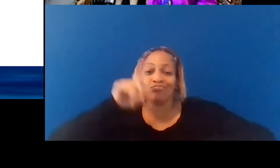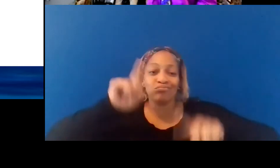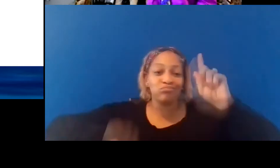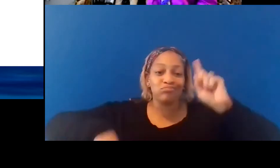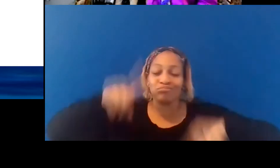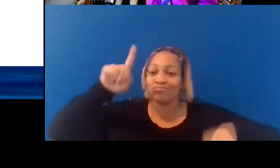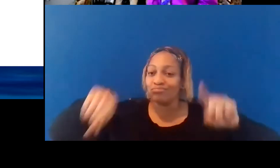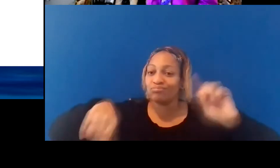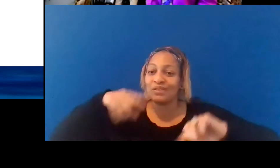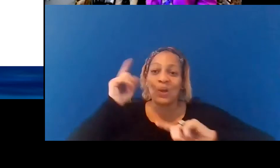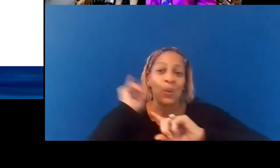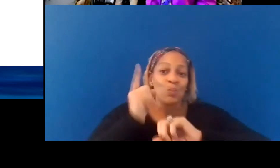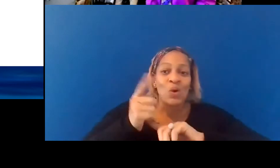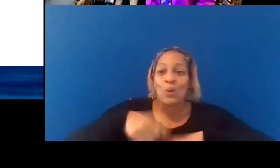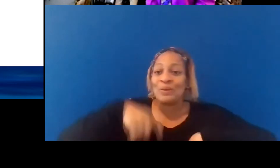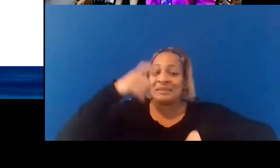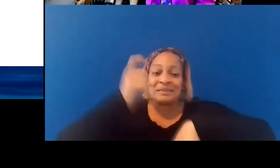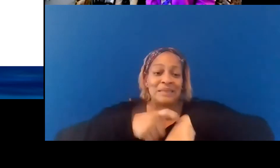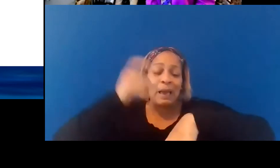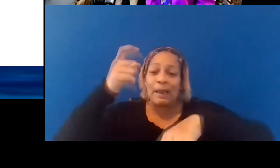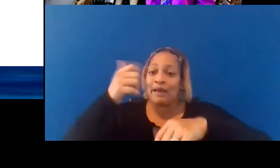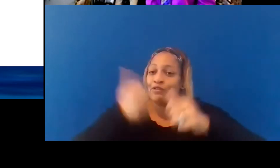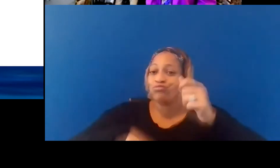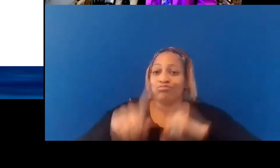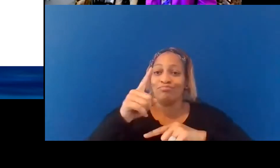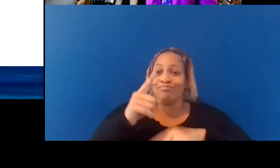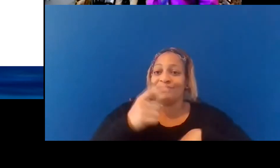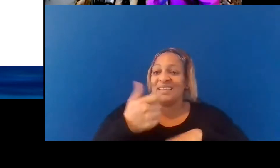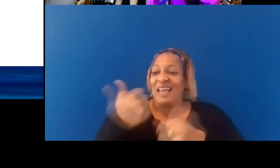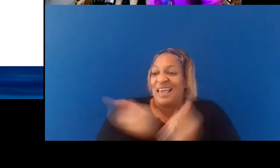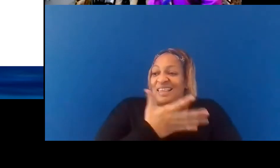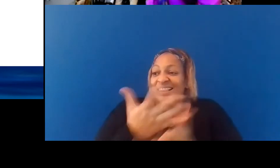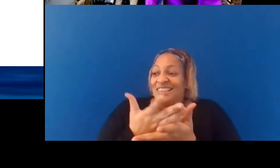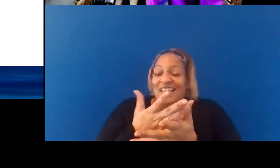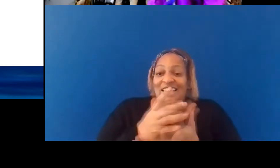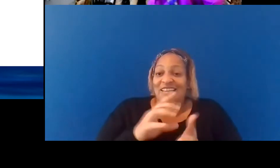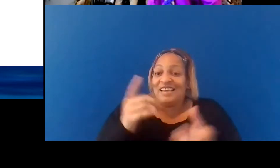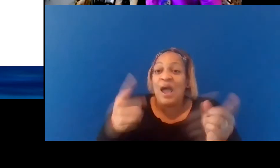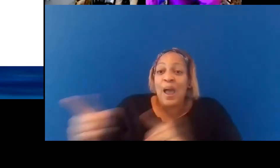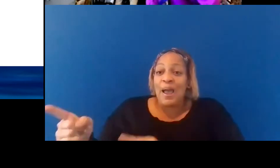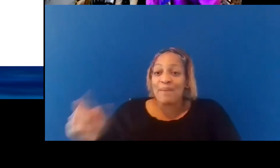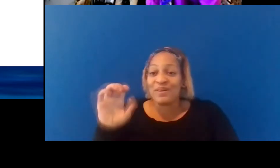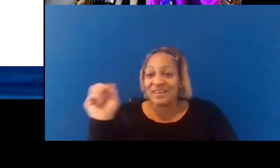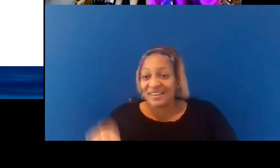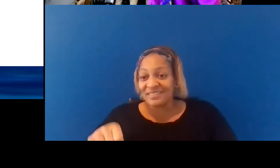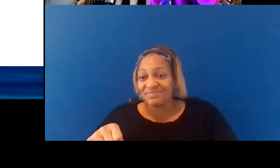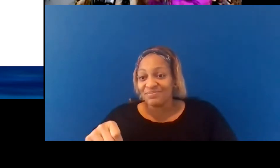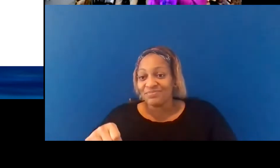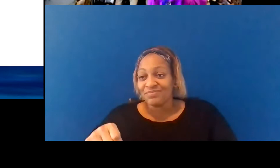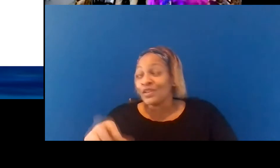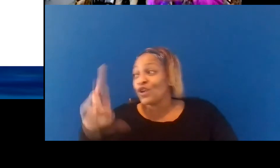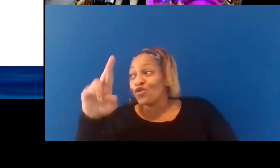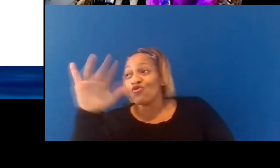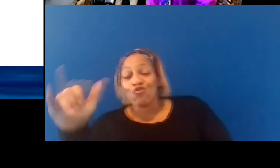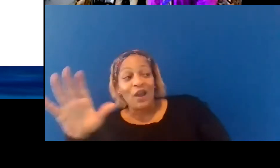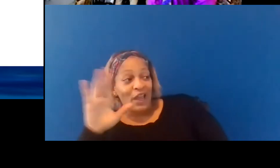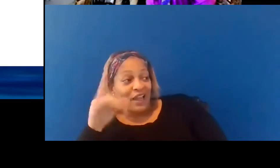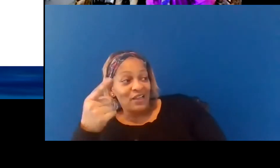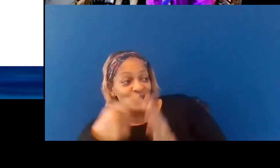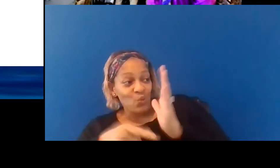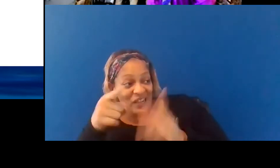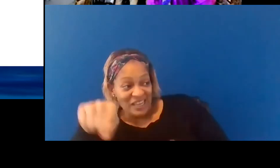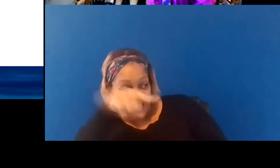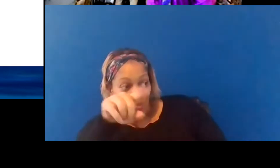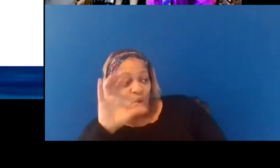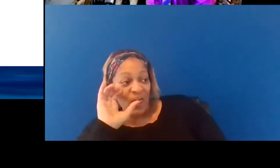telling what's going on. What Ray is going to do. If you were a reality TV show,